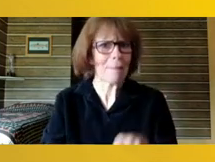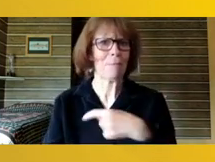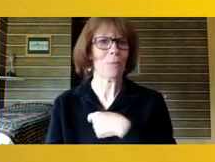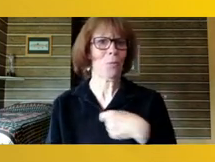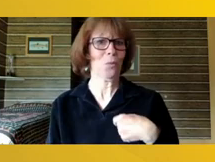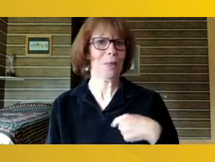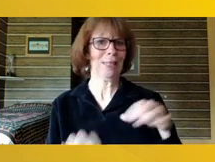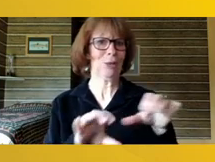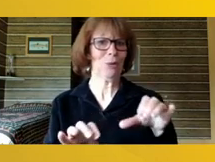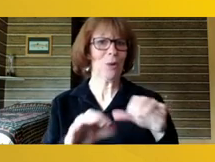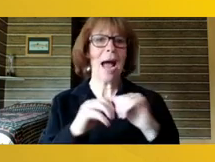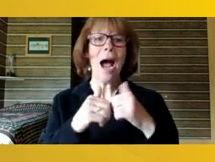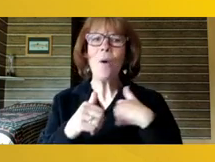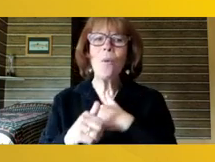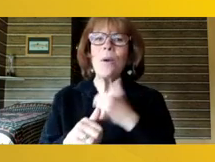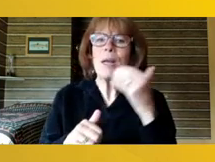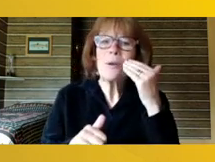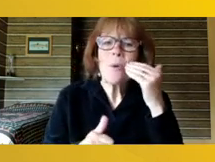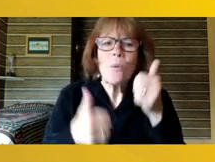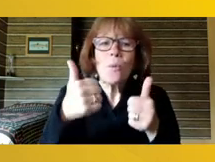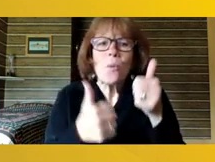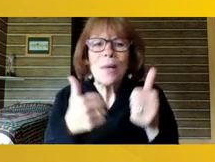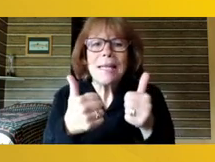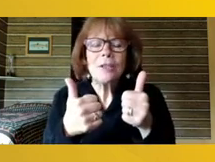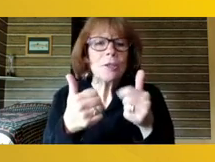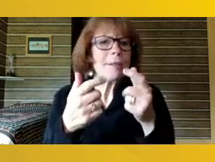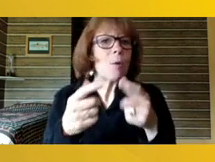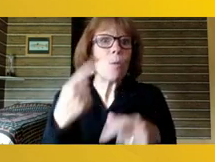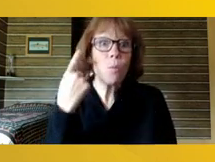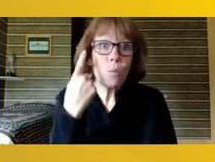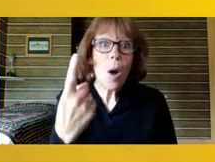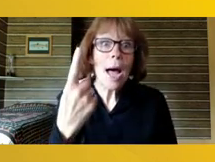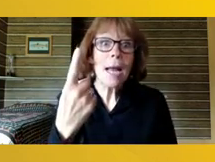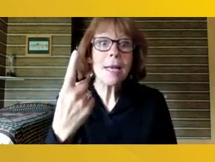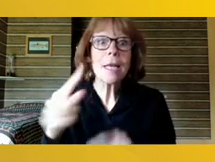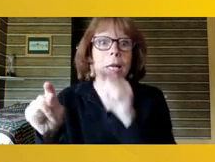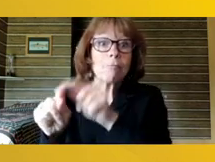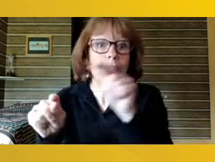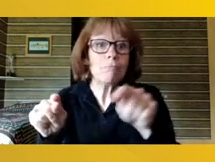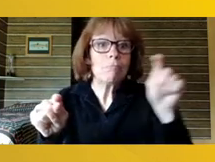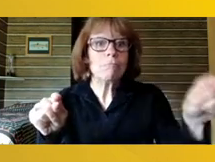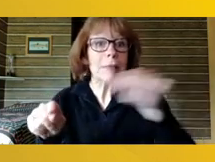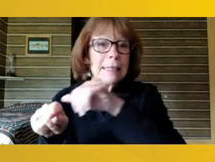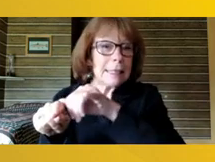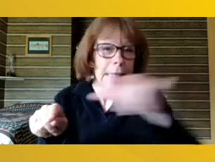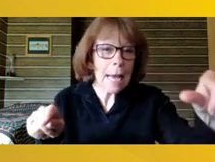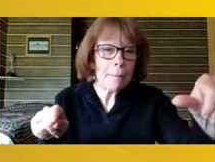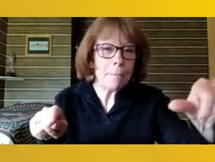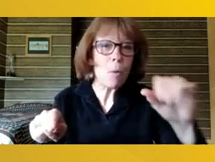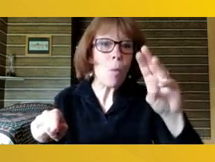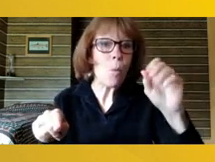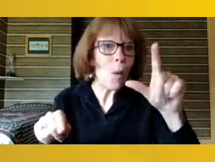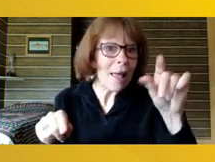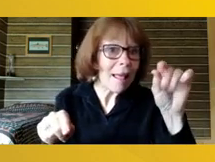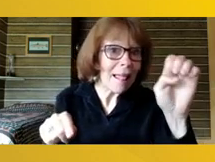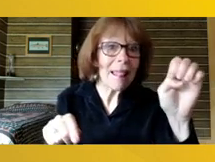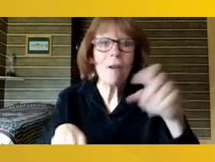able to identify individual whales, map their movement over time and over geographic space.